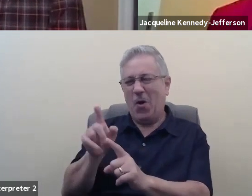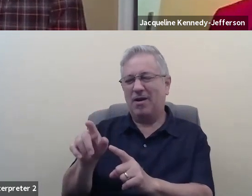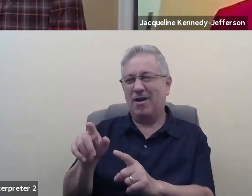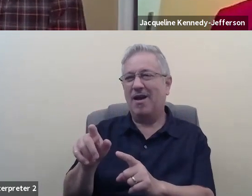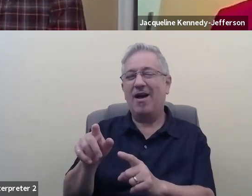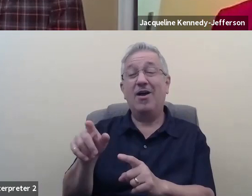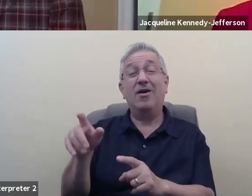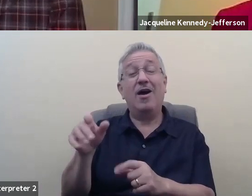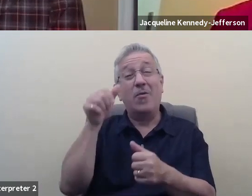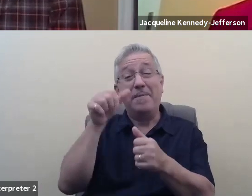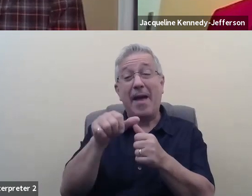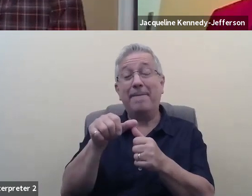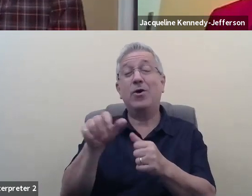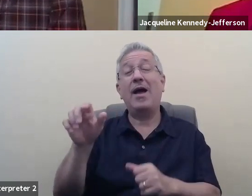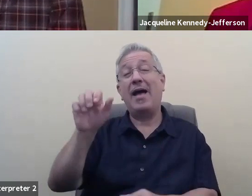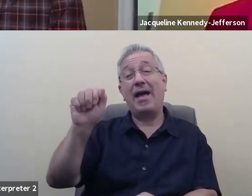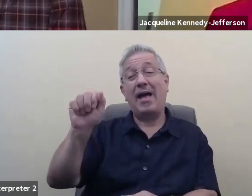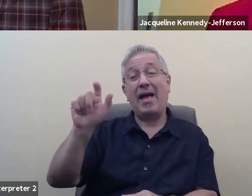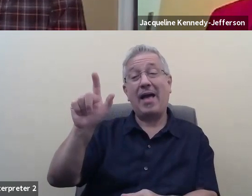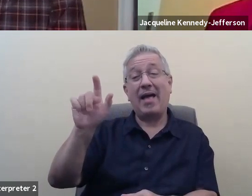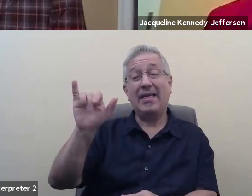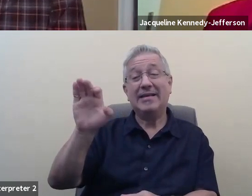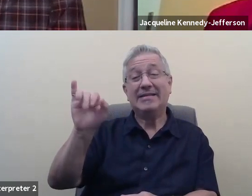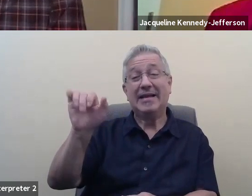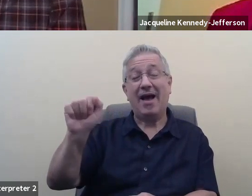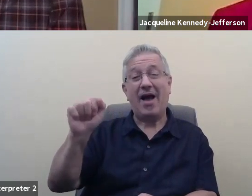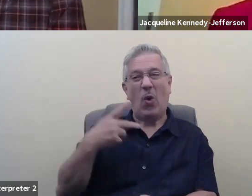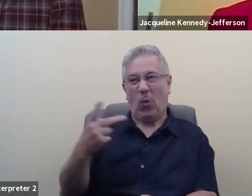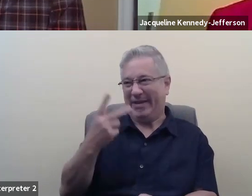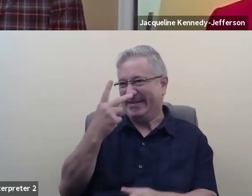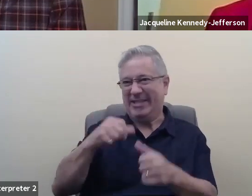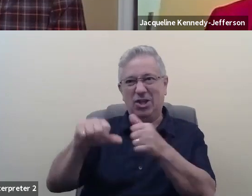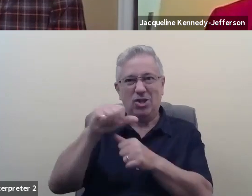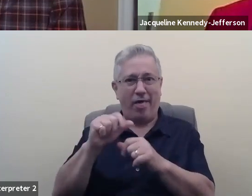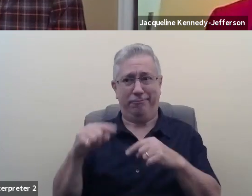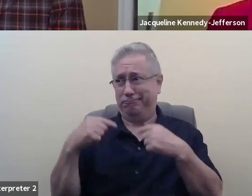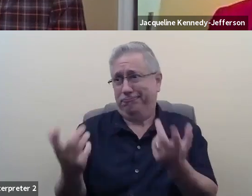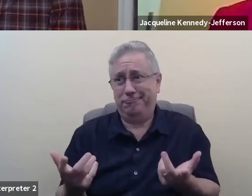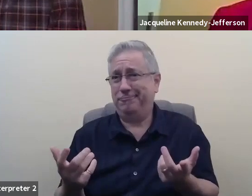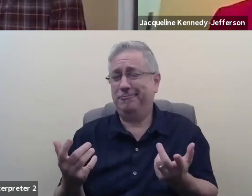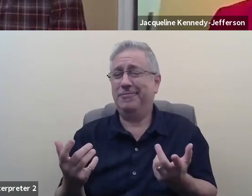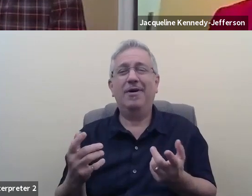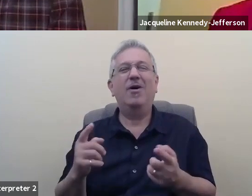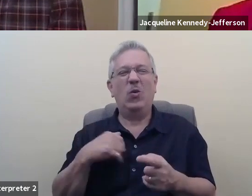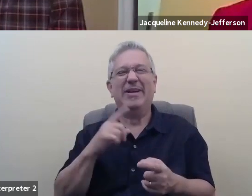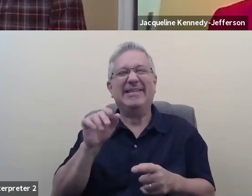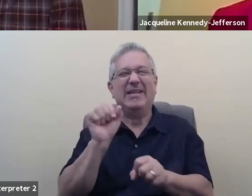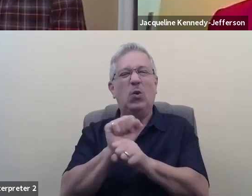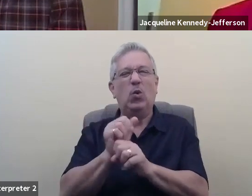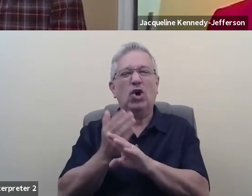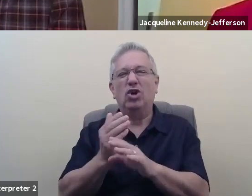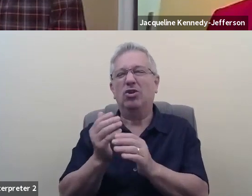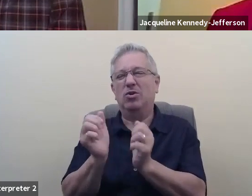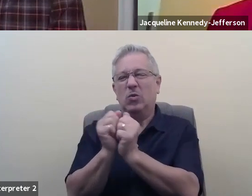her in a while. Her and I have partnered together on some of the things from a former employer with Centene.